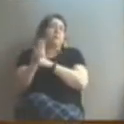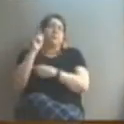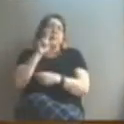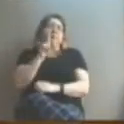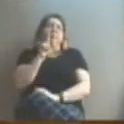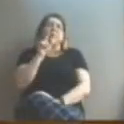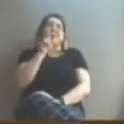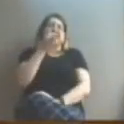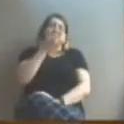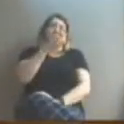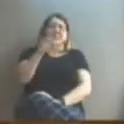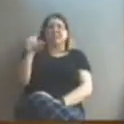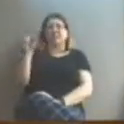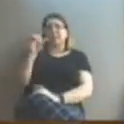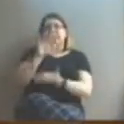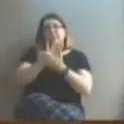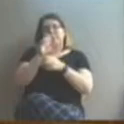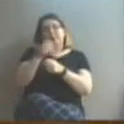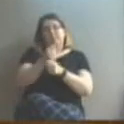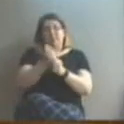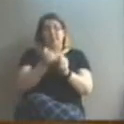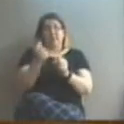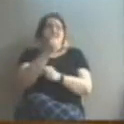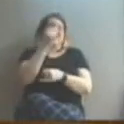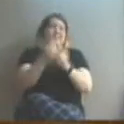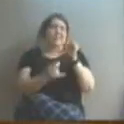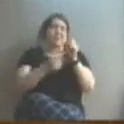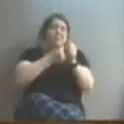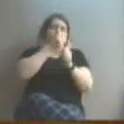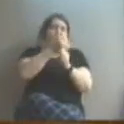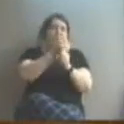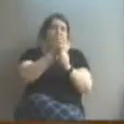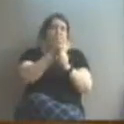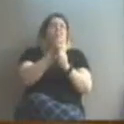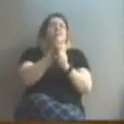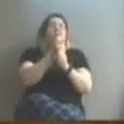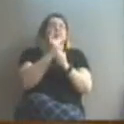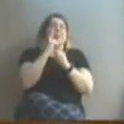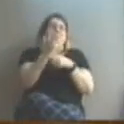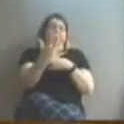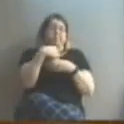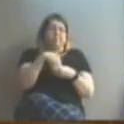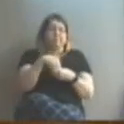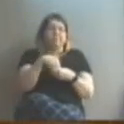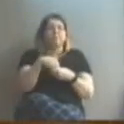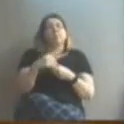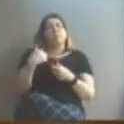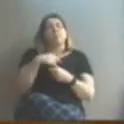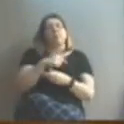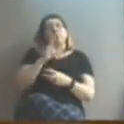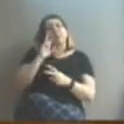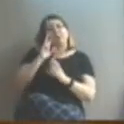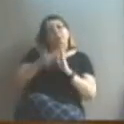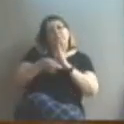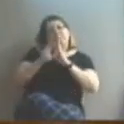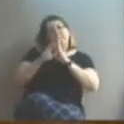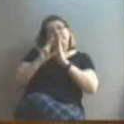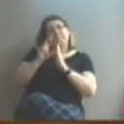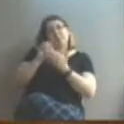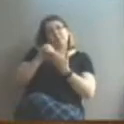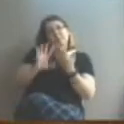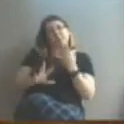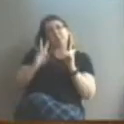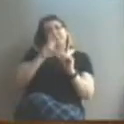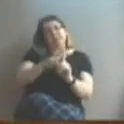the 19-20 school year. Next year is our last year of grandfathering, so we're on track to review student assignment. And